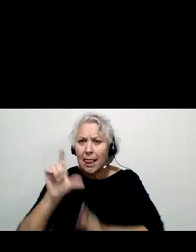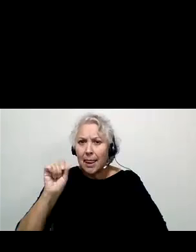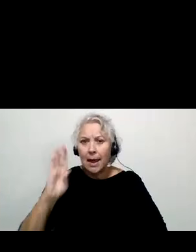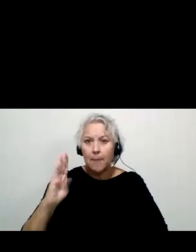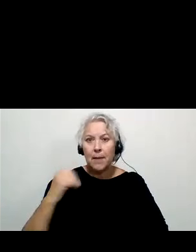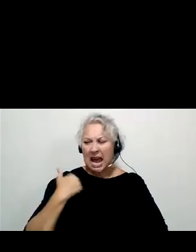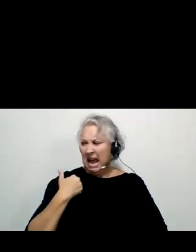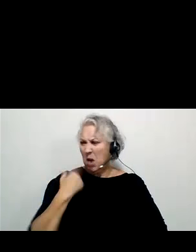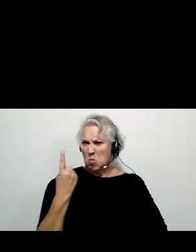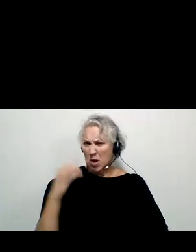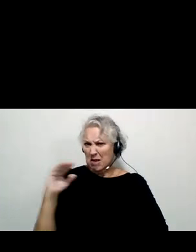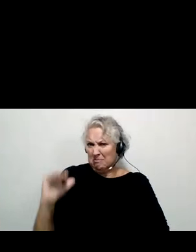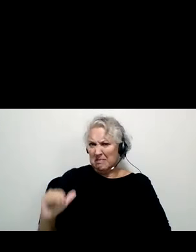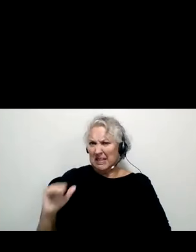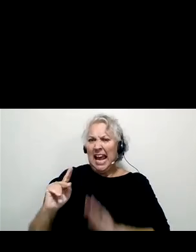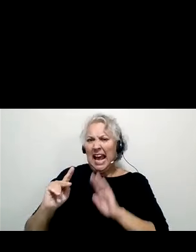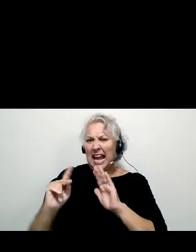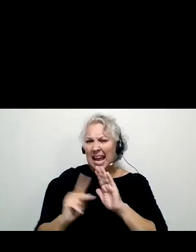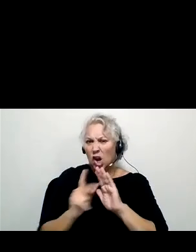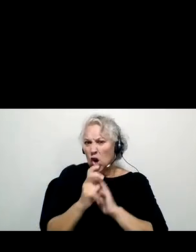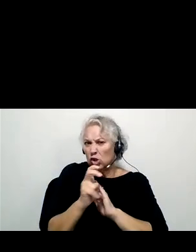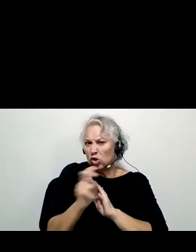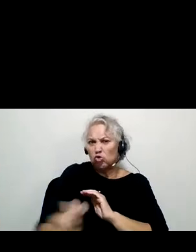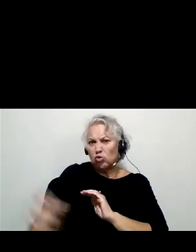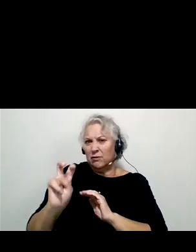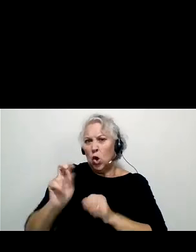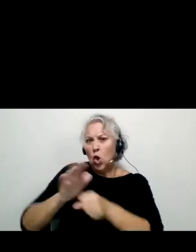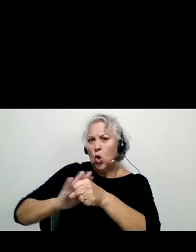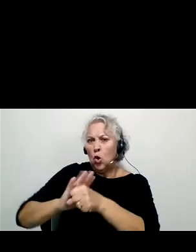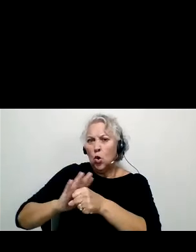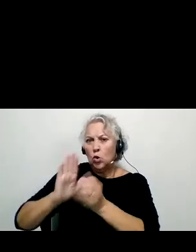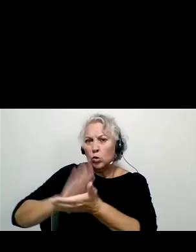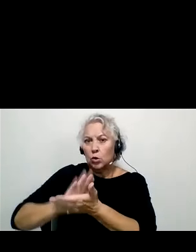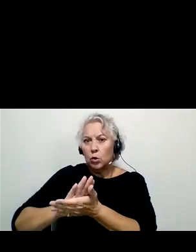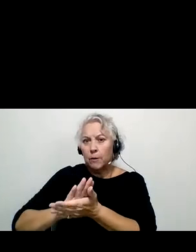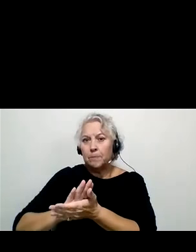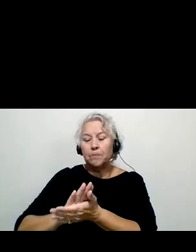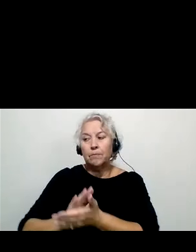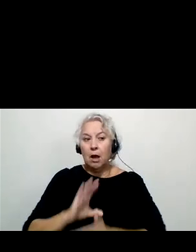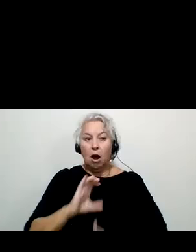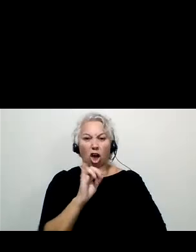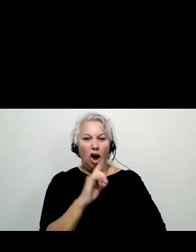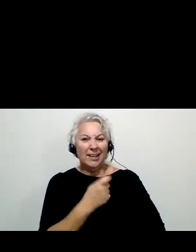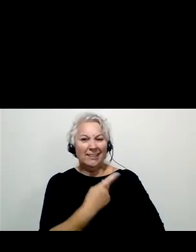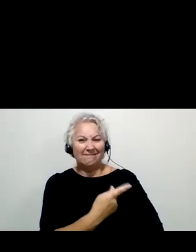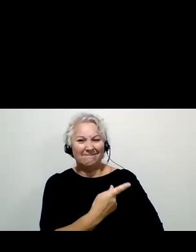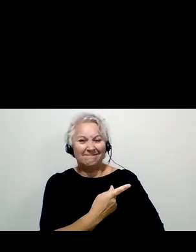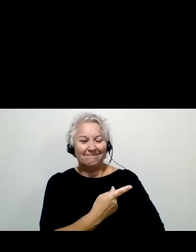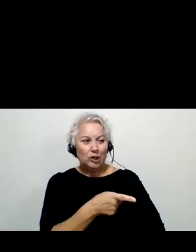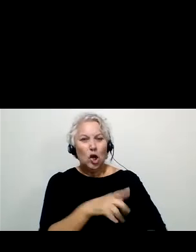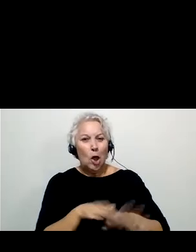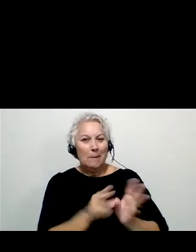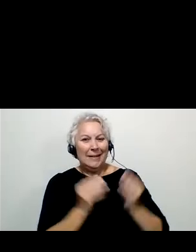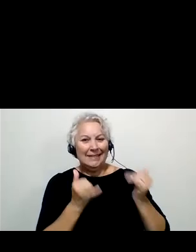a little one from kindergarten transition into a local school. Claudia Otto and I, she's on the meeting